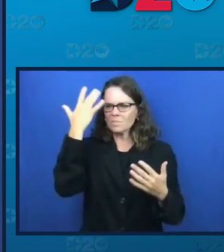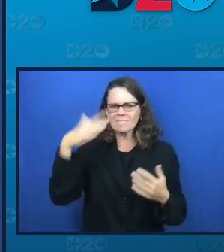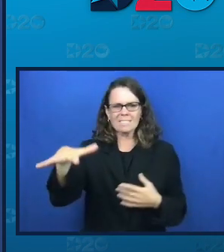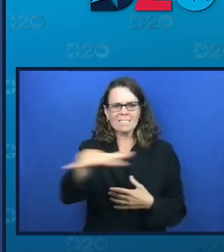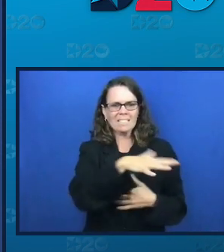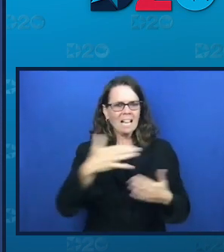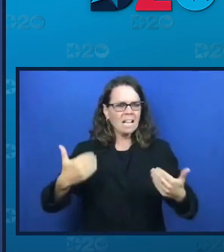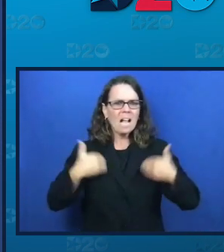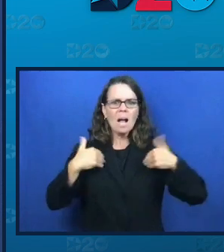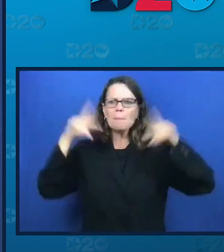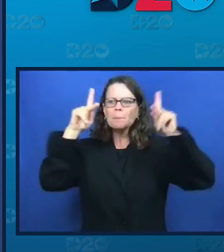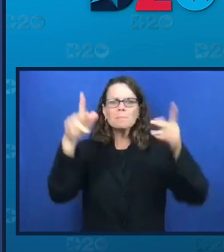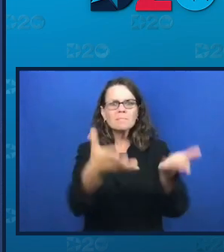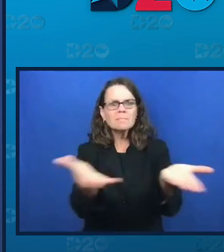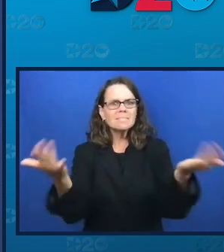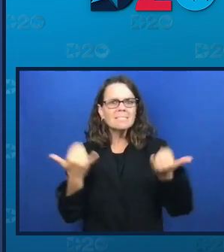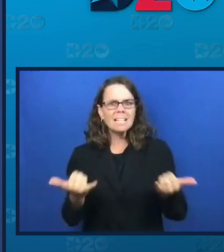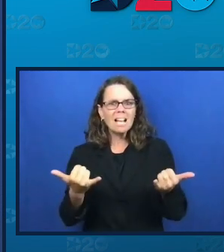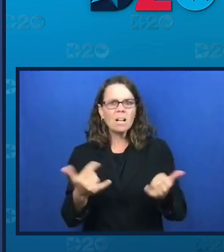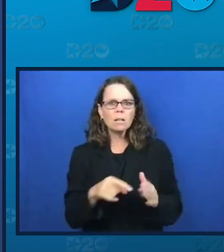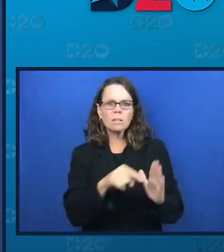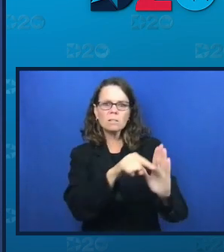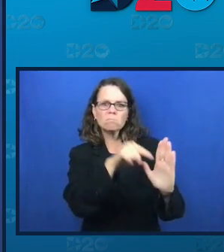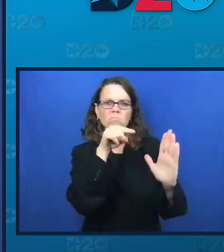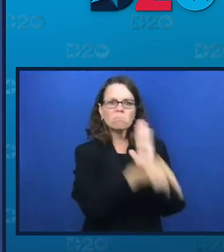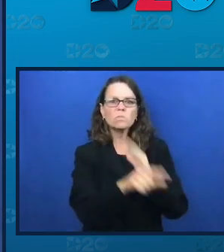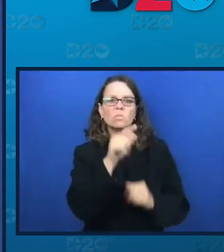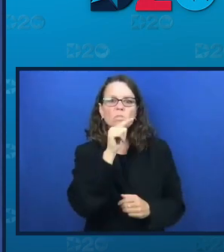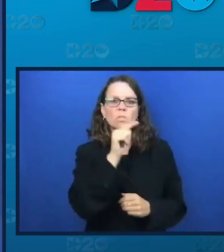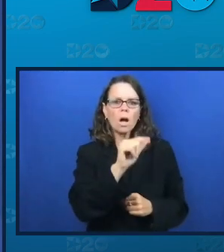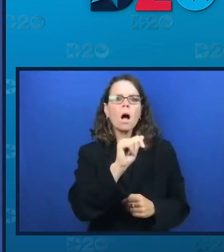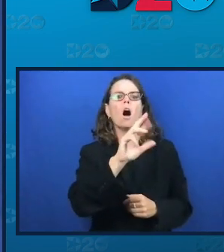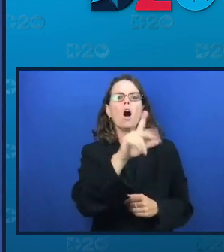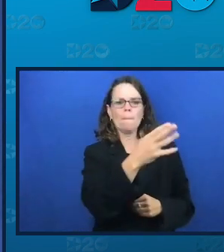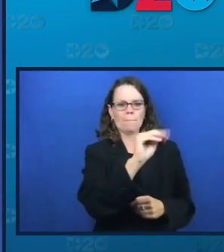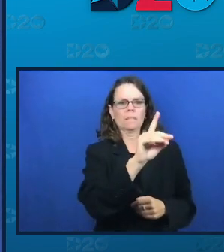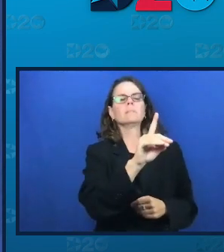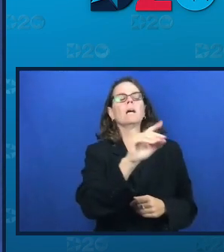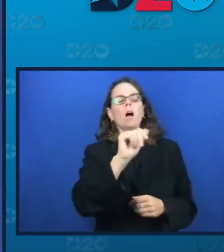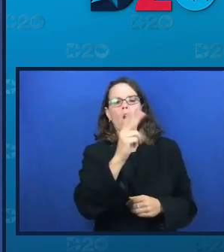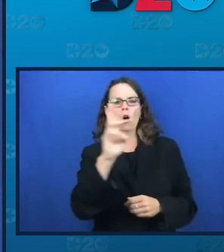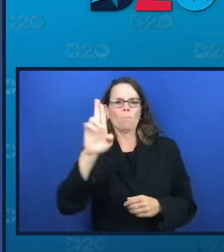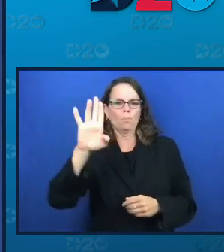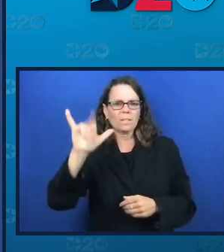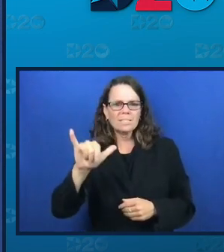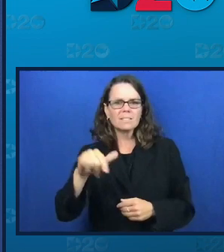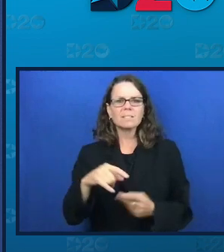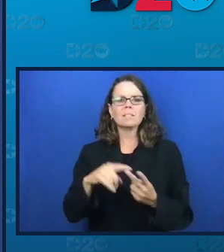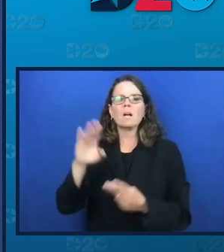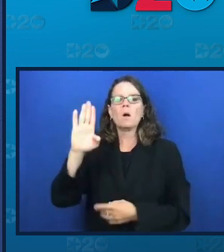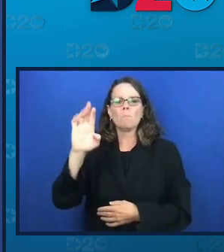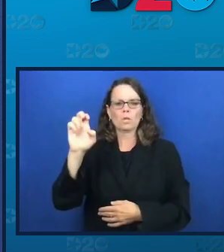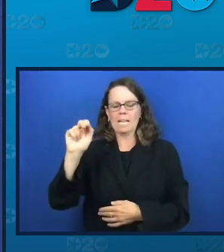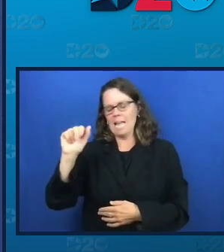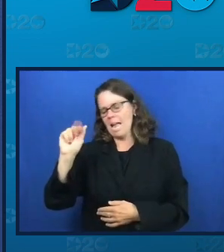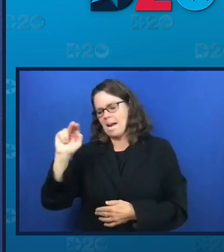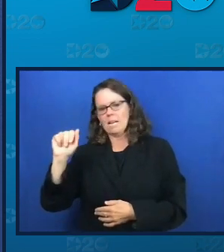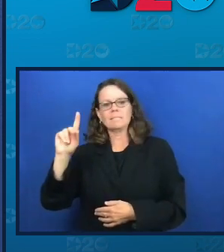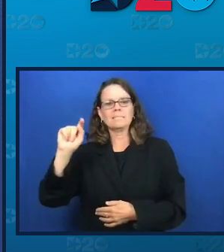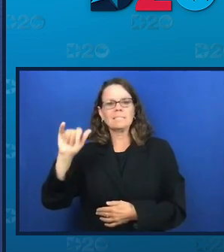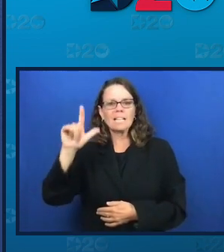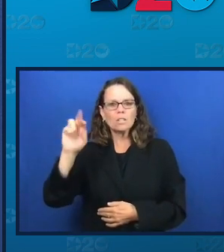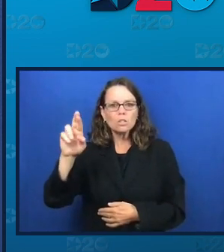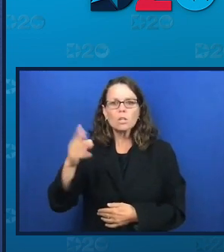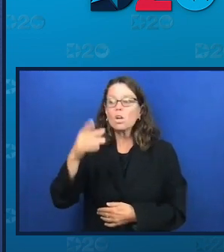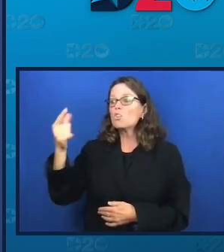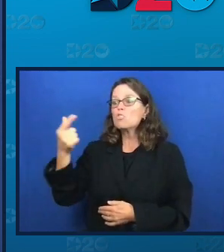and Breonna Taylor and George Floyd, young people, by and large, led these protests, and they did so in